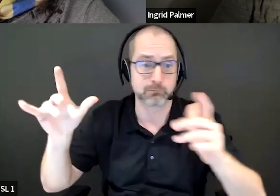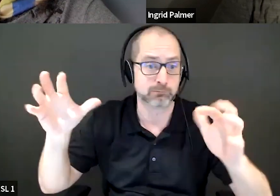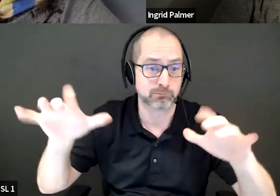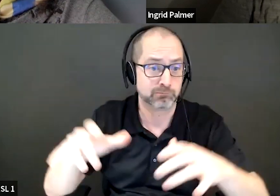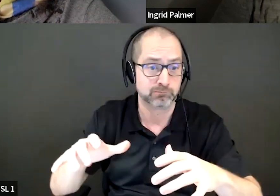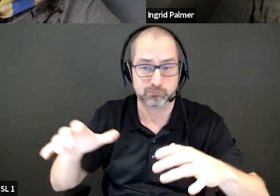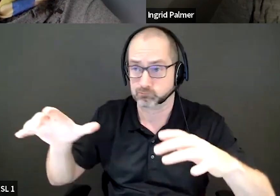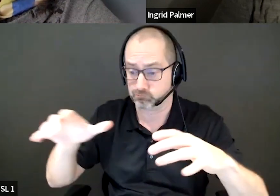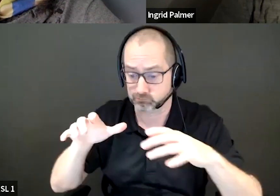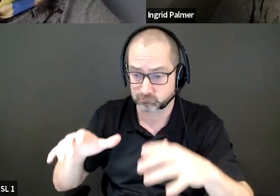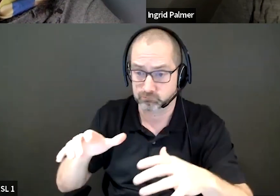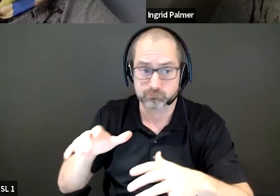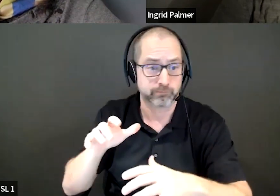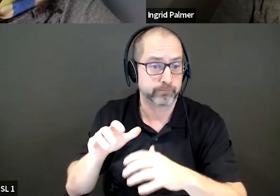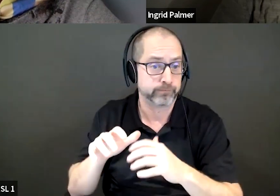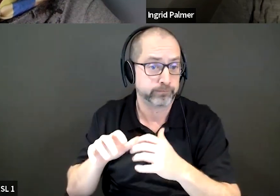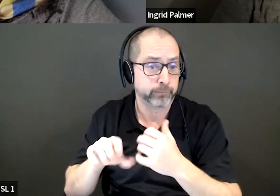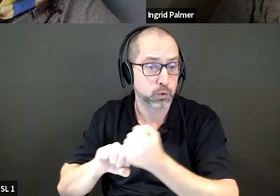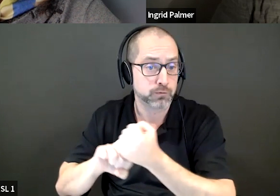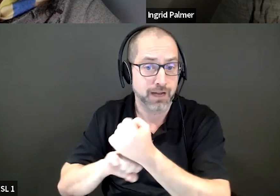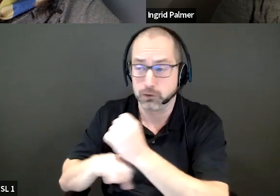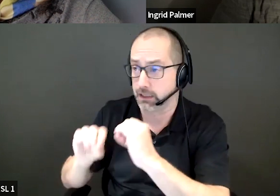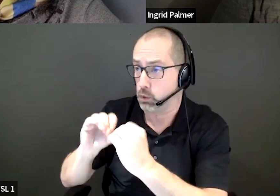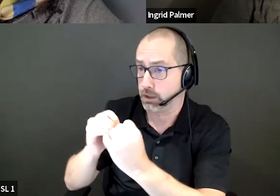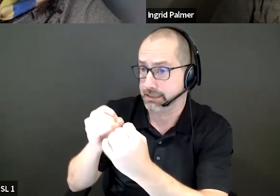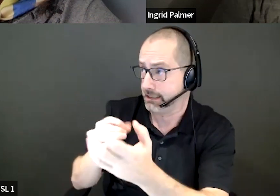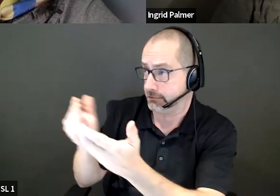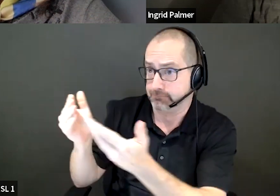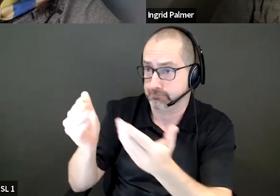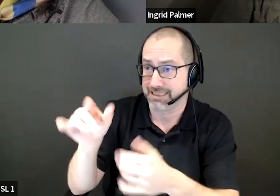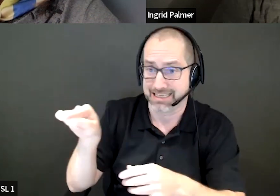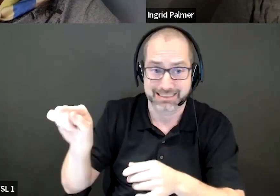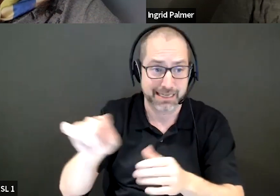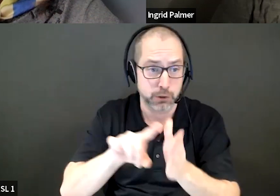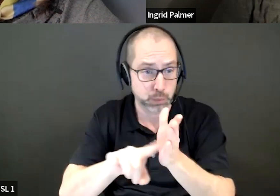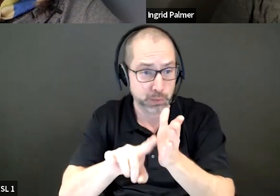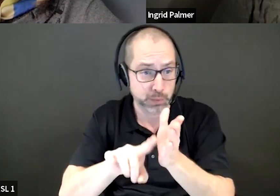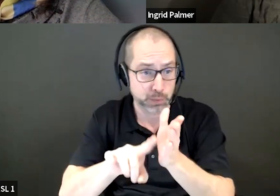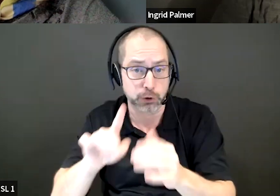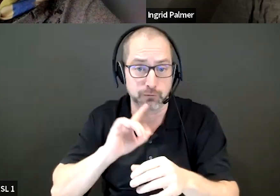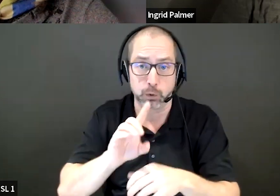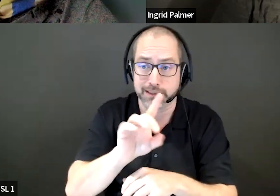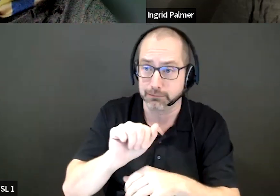multi-organizations. Founding organizations are the Center of Research on Work Disability Policy,